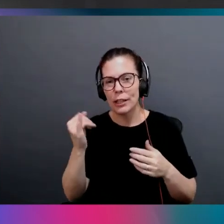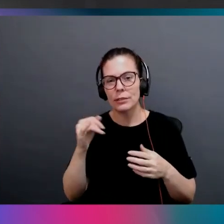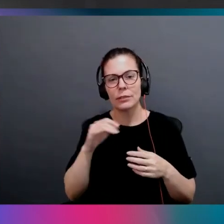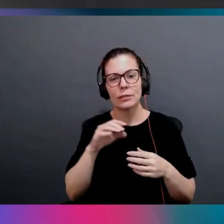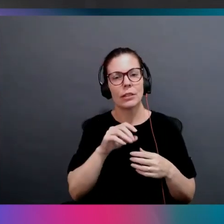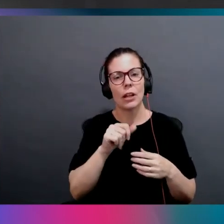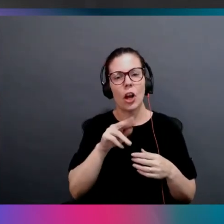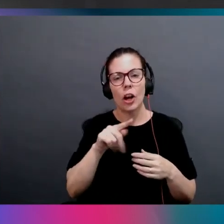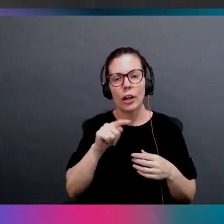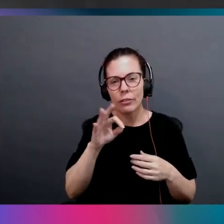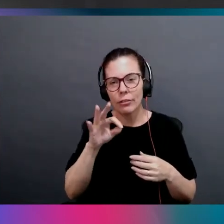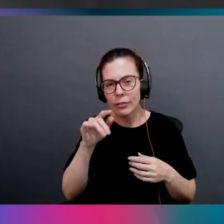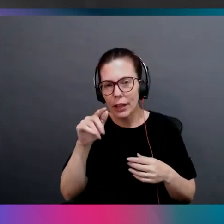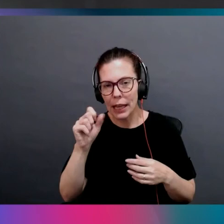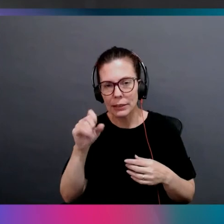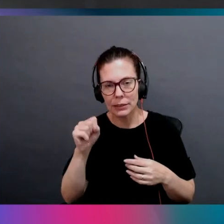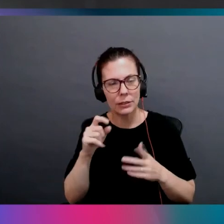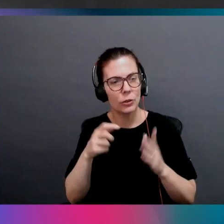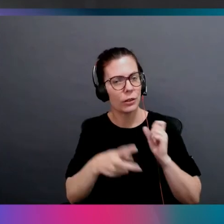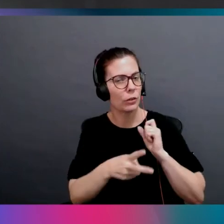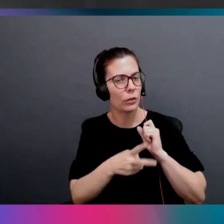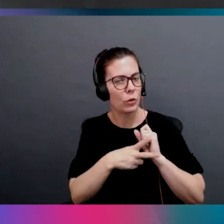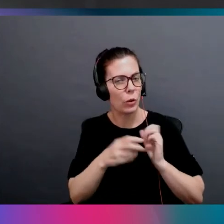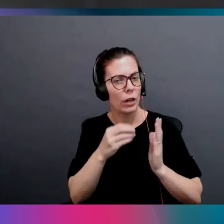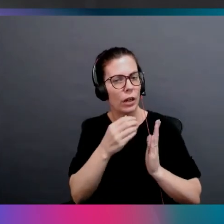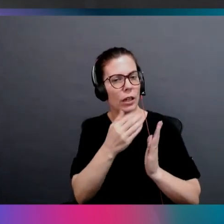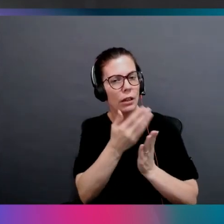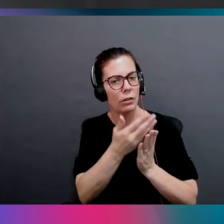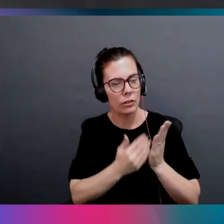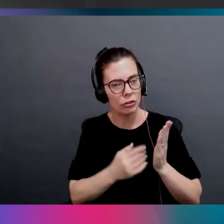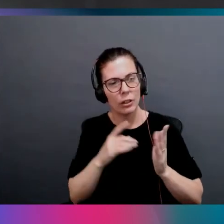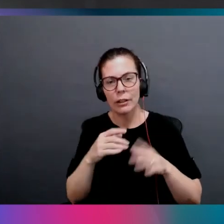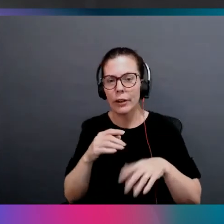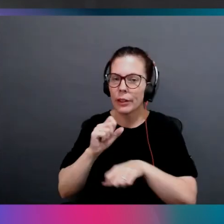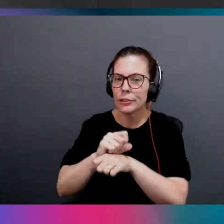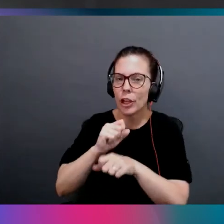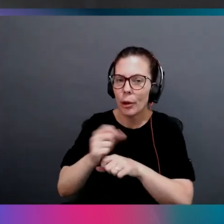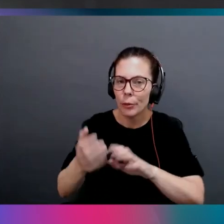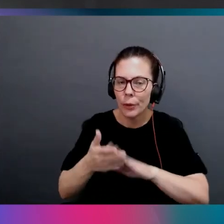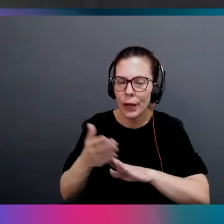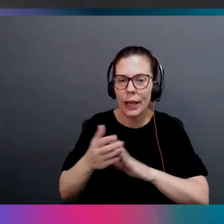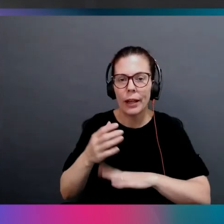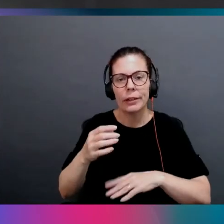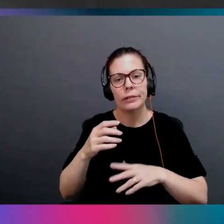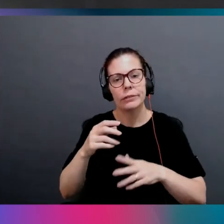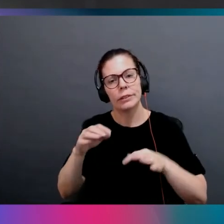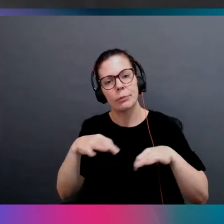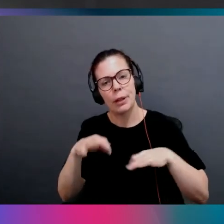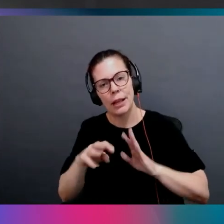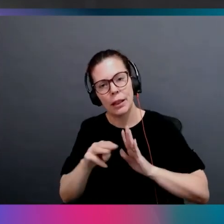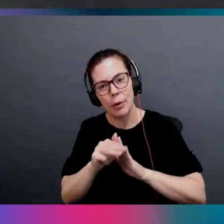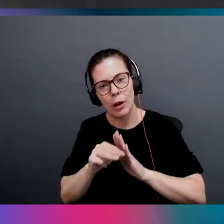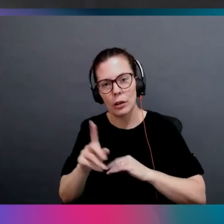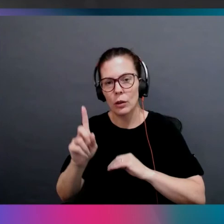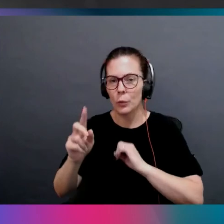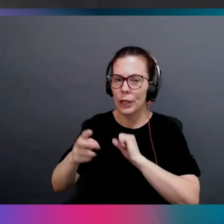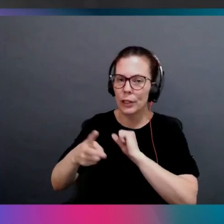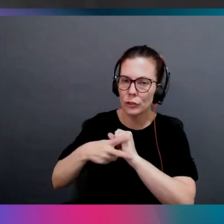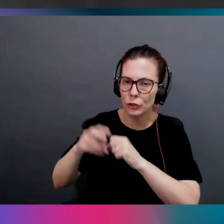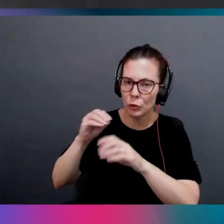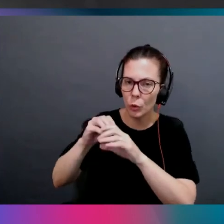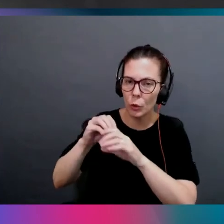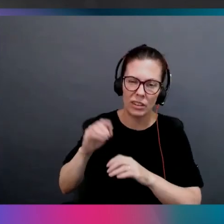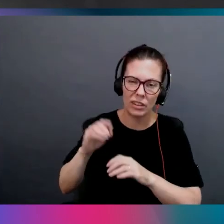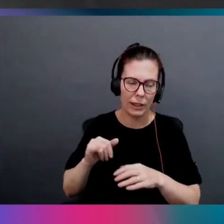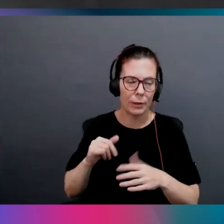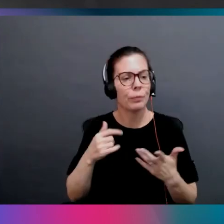registry that tells you about the jobs that you ran, the things about the model, where it's stored, and stuff like that, right? So this is just some of the things that we're going to store.